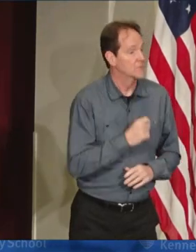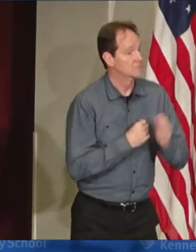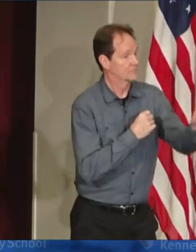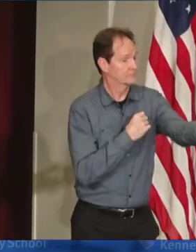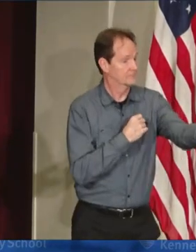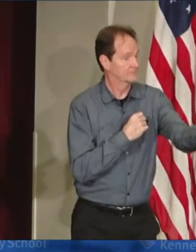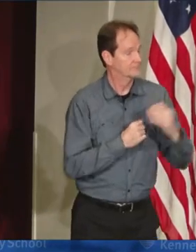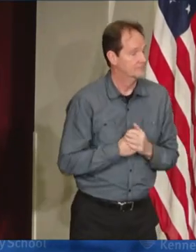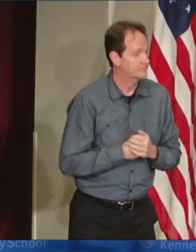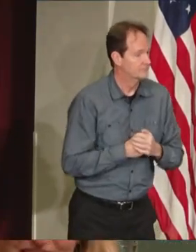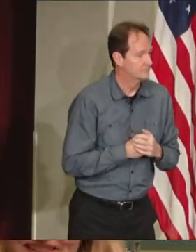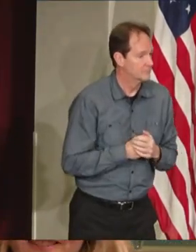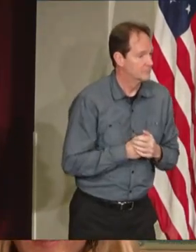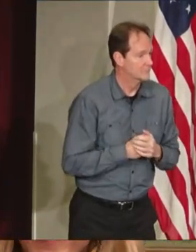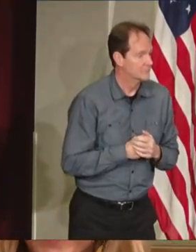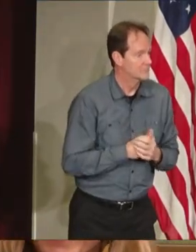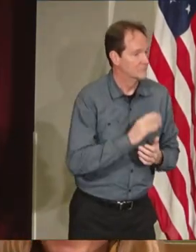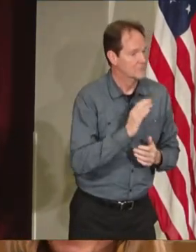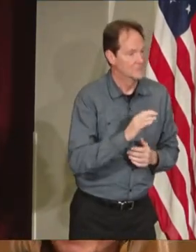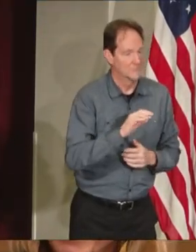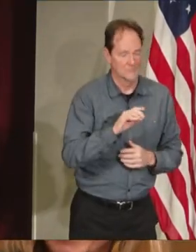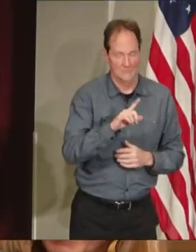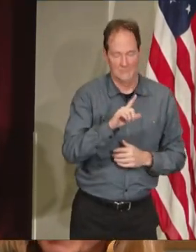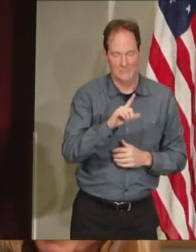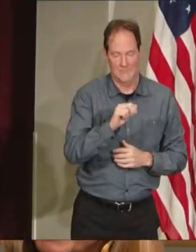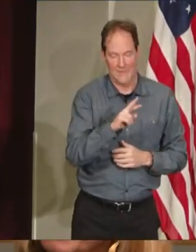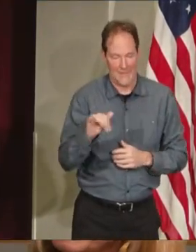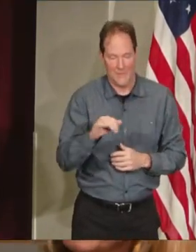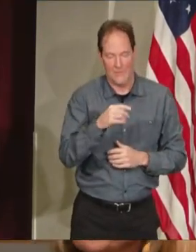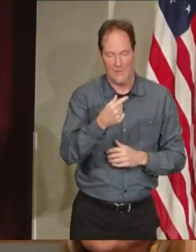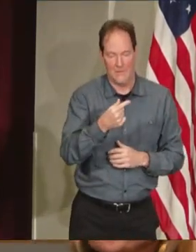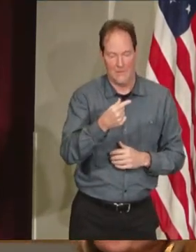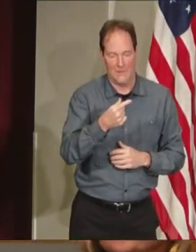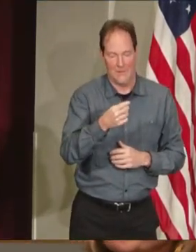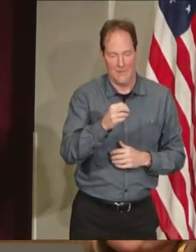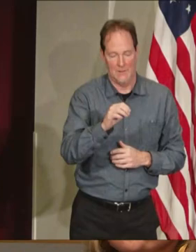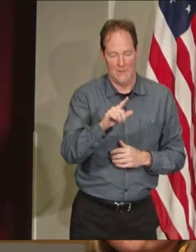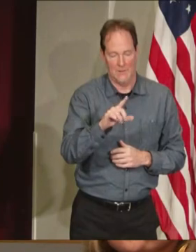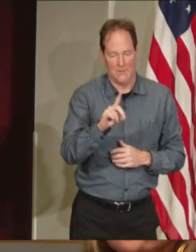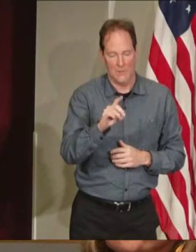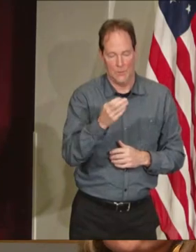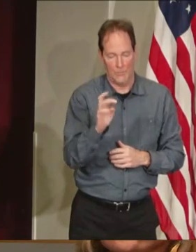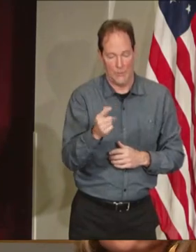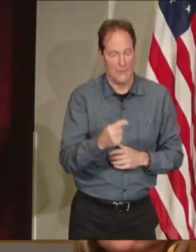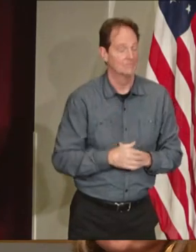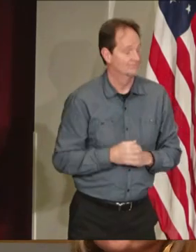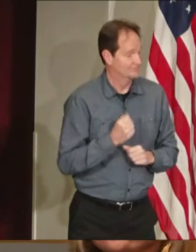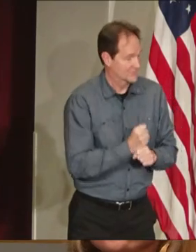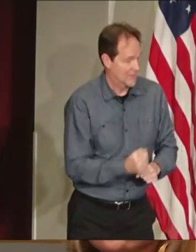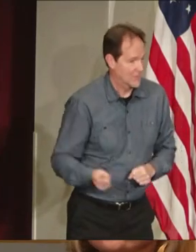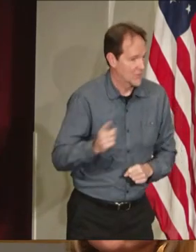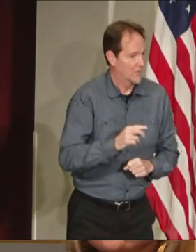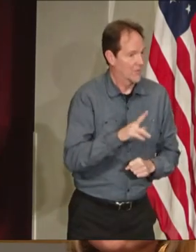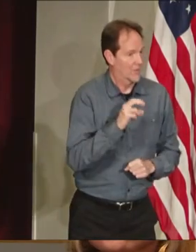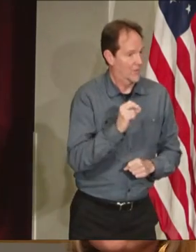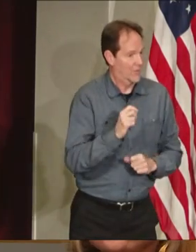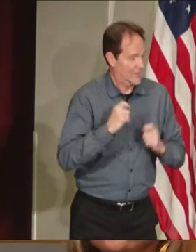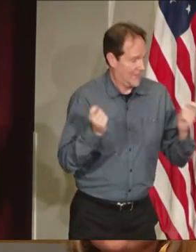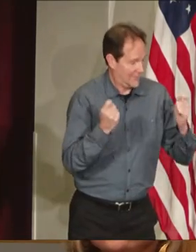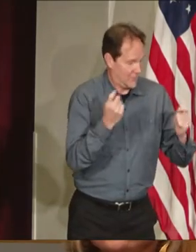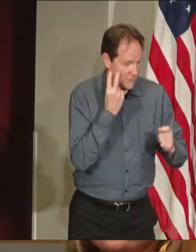here? Hey, Judy, Larry Goldberg here. Hi, Larry. So next year is the 30th anniversary of the ADA. How are we doing?